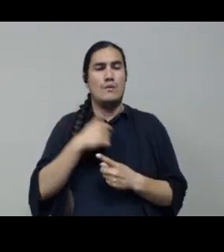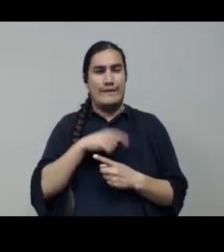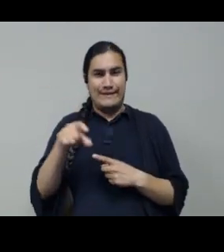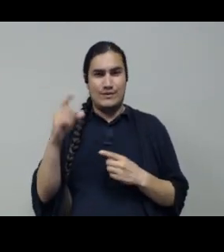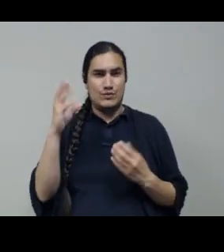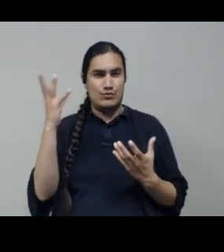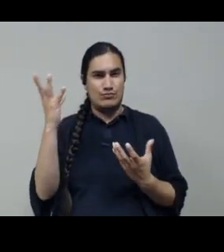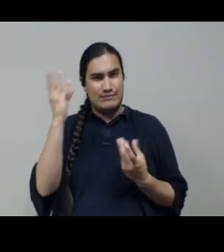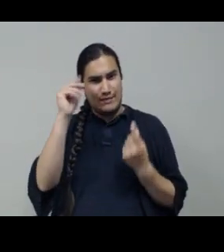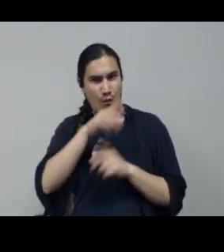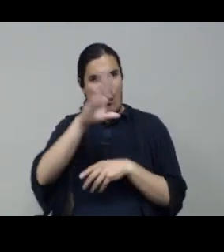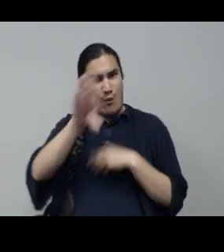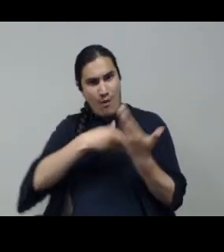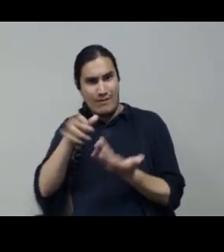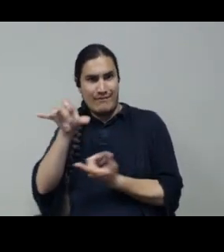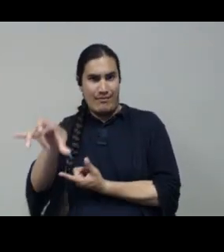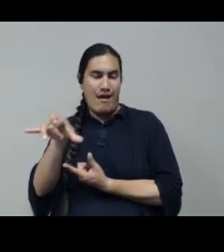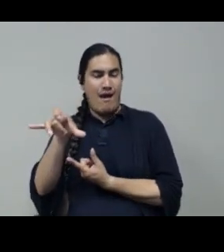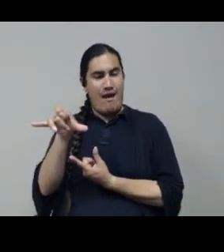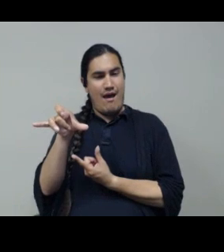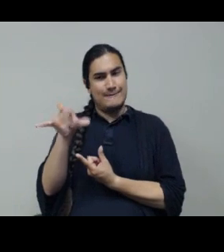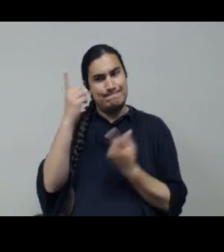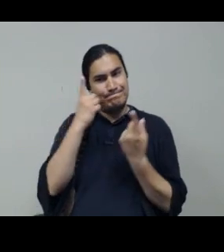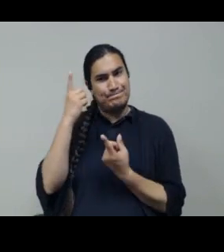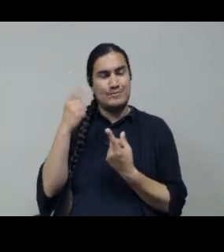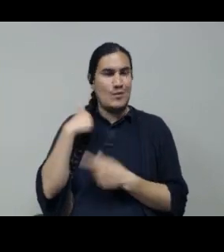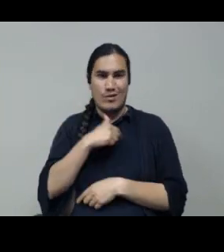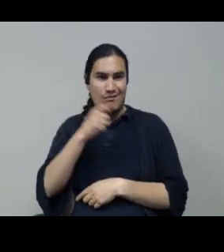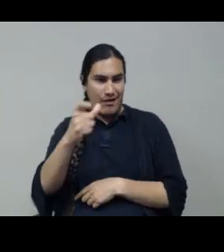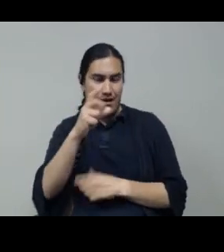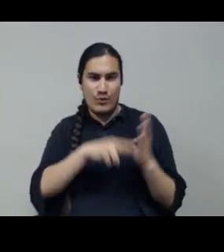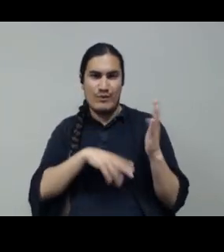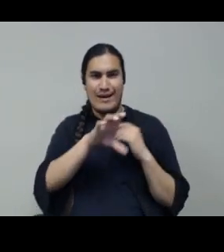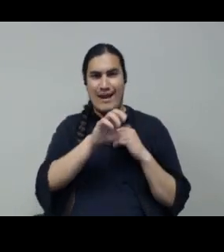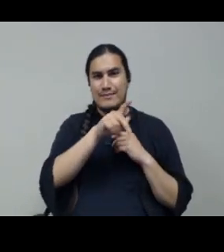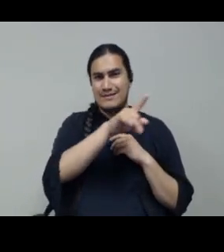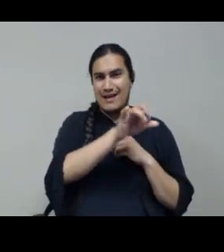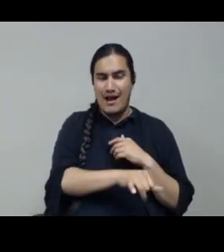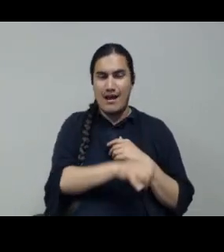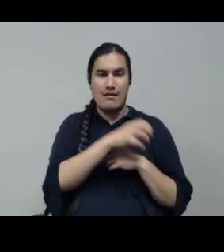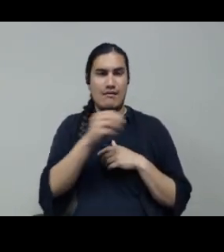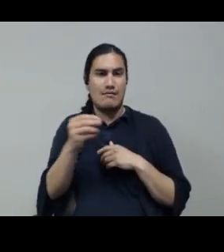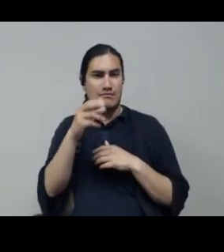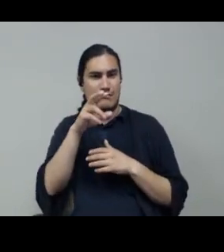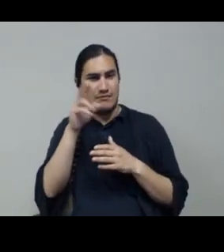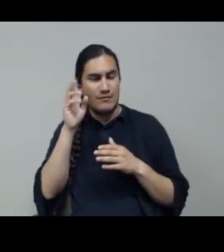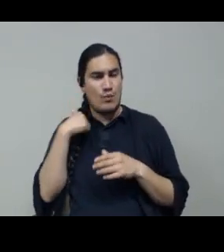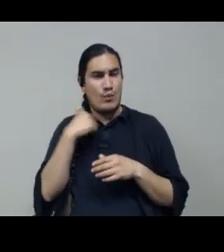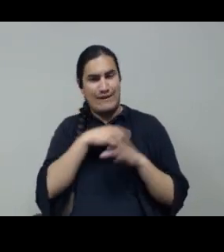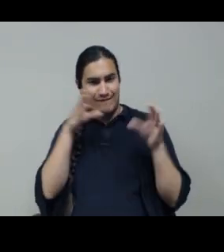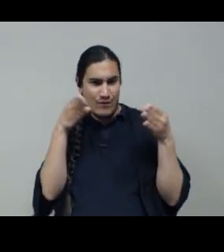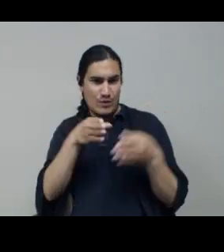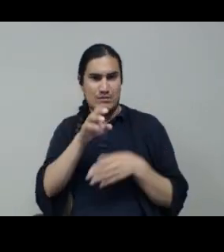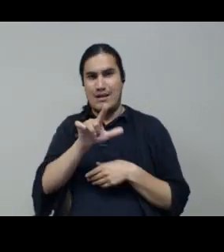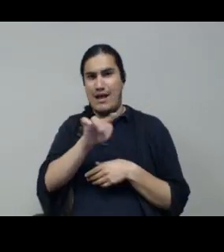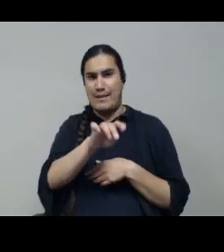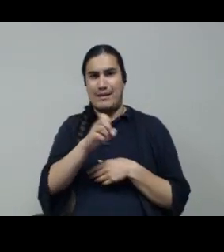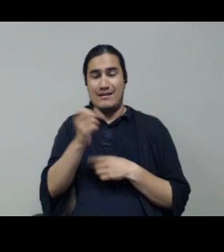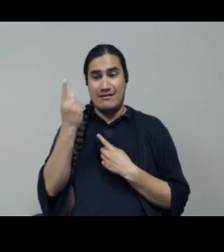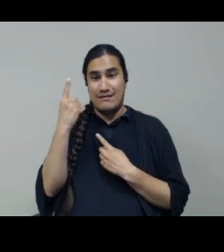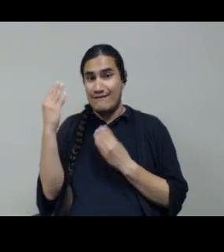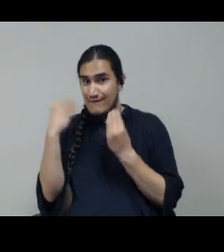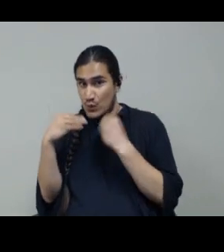into consideration. And we're not, as I read CalSTA, as I read, us wanting to focus on climate, food is a